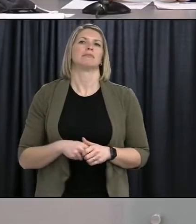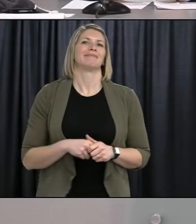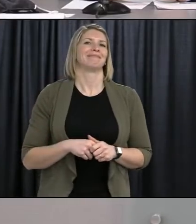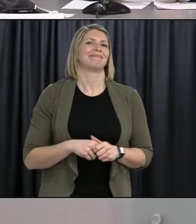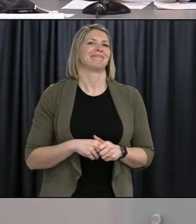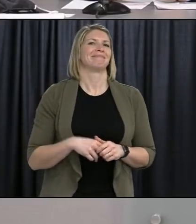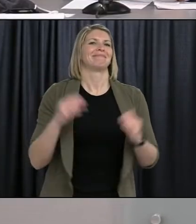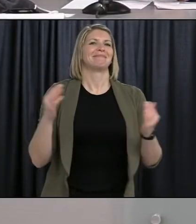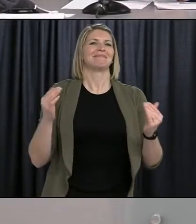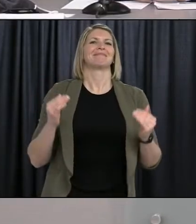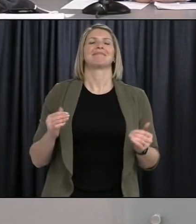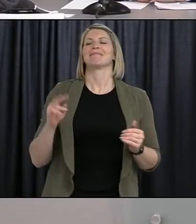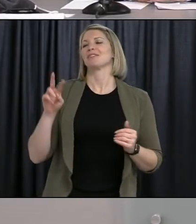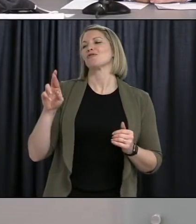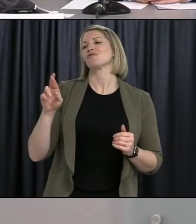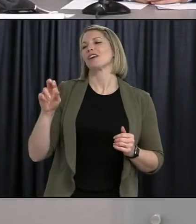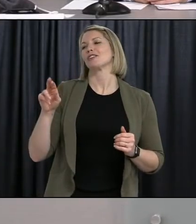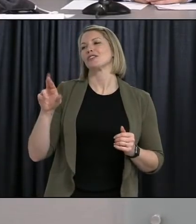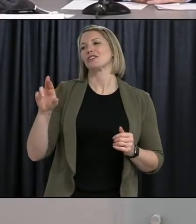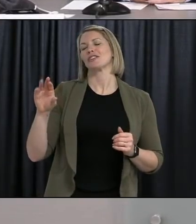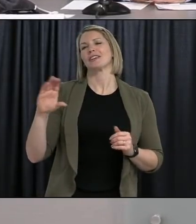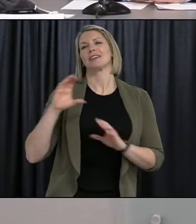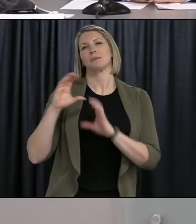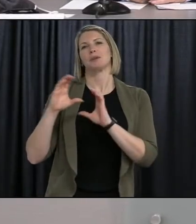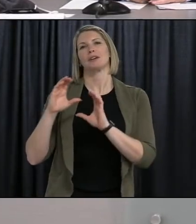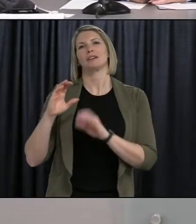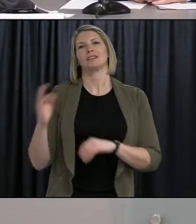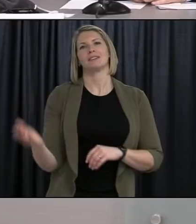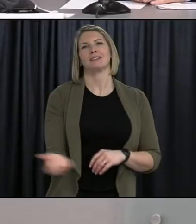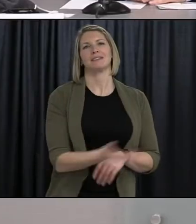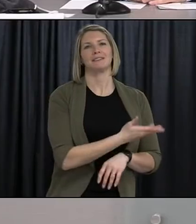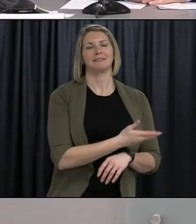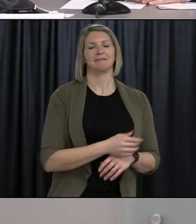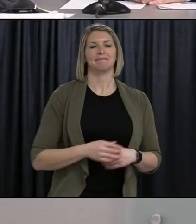Jason Piercy with Rogers Communications. Do you have a final question?